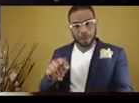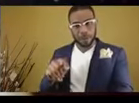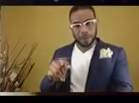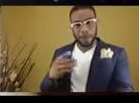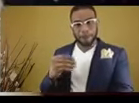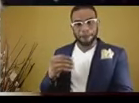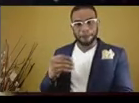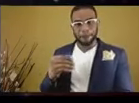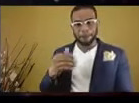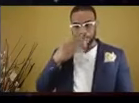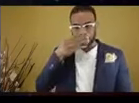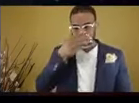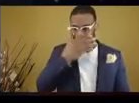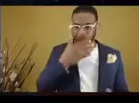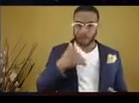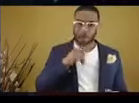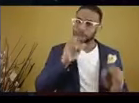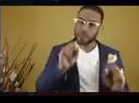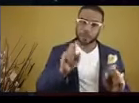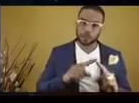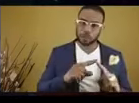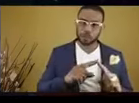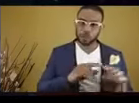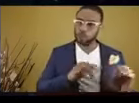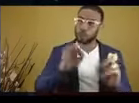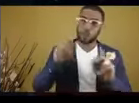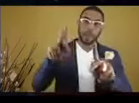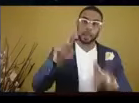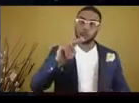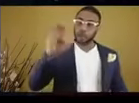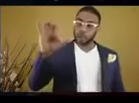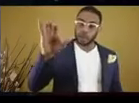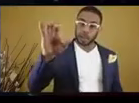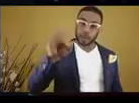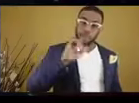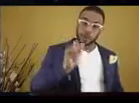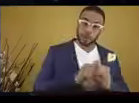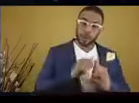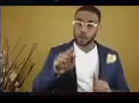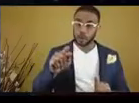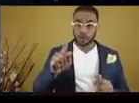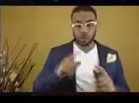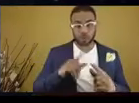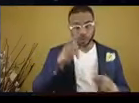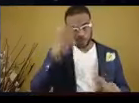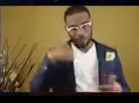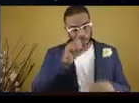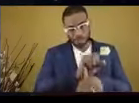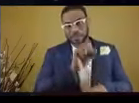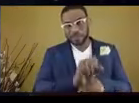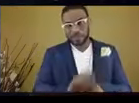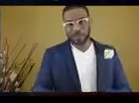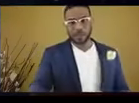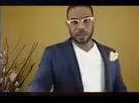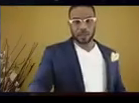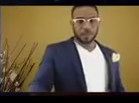and I'm unable to move back to North Carolina to be with her due to my job. And the cost of living in Maryland is just